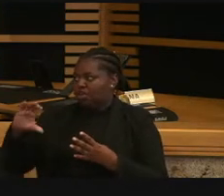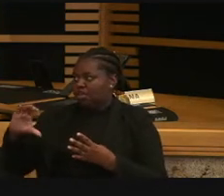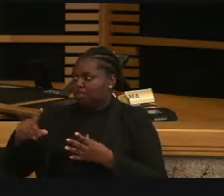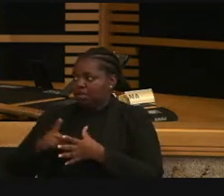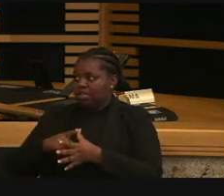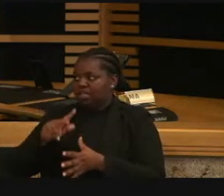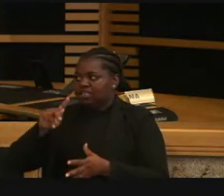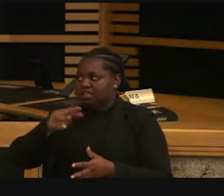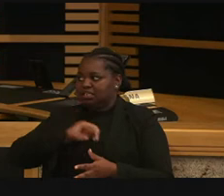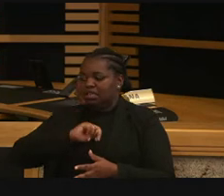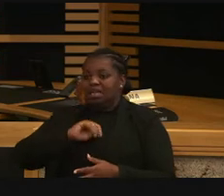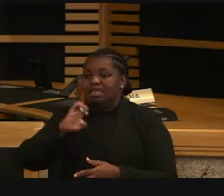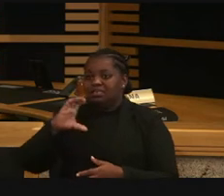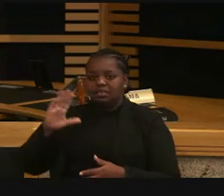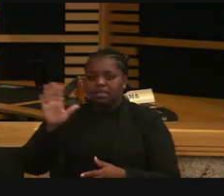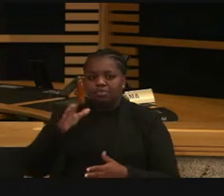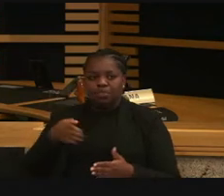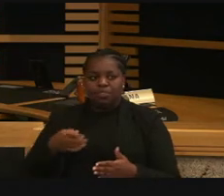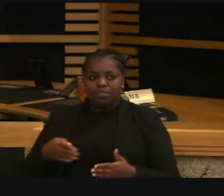KZN. Eastern Cape is not there.